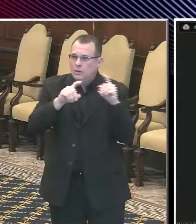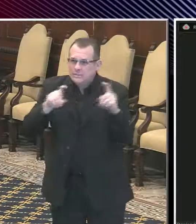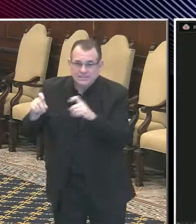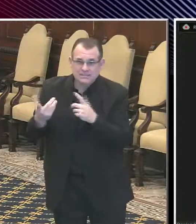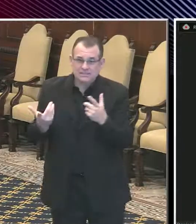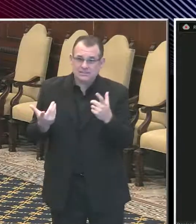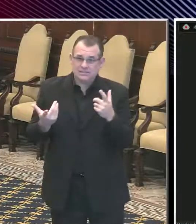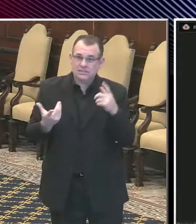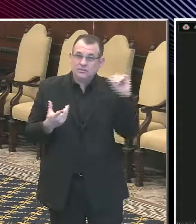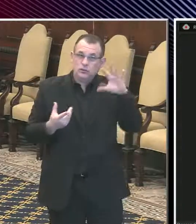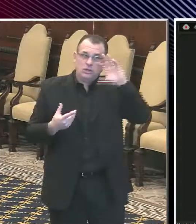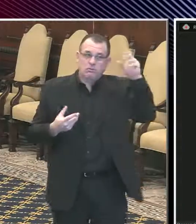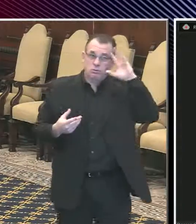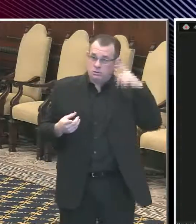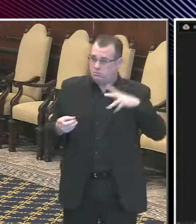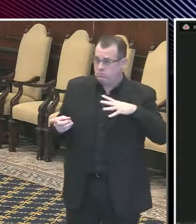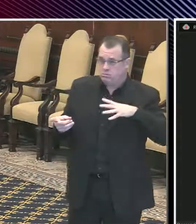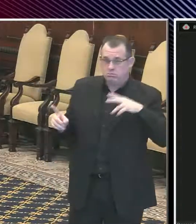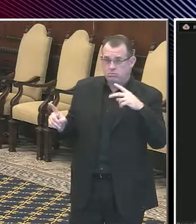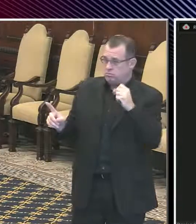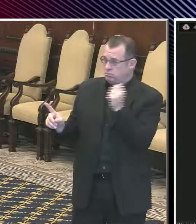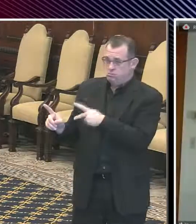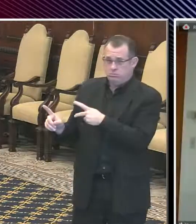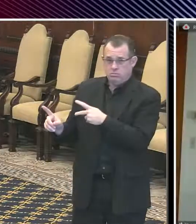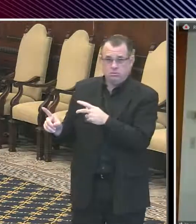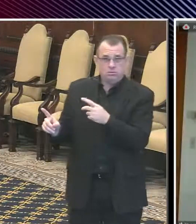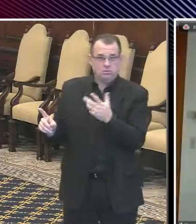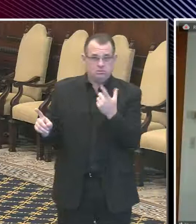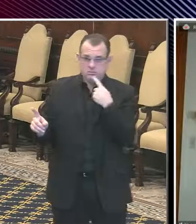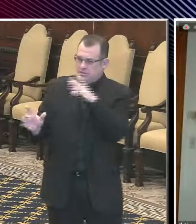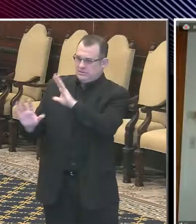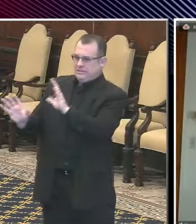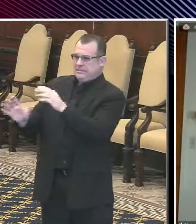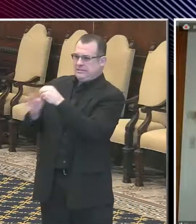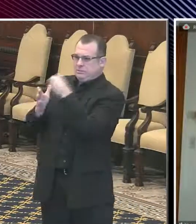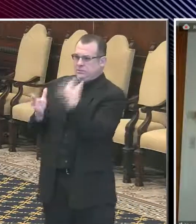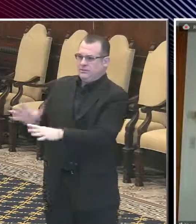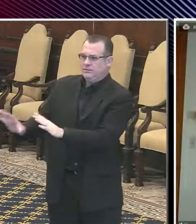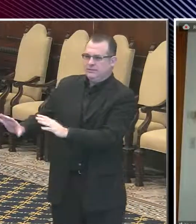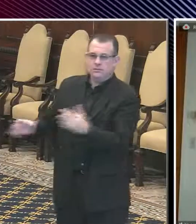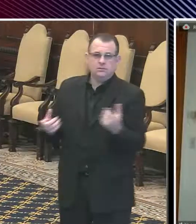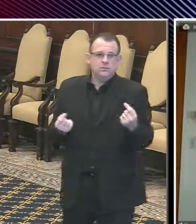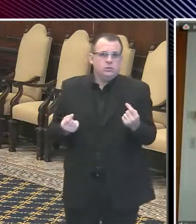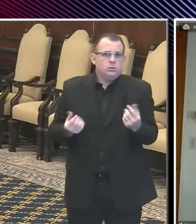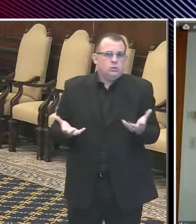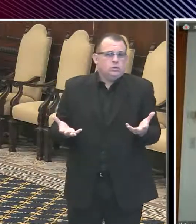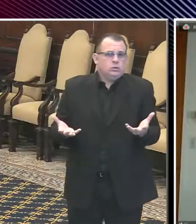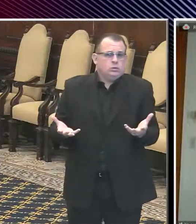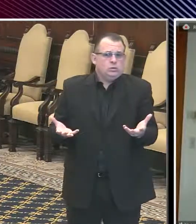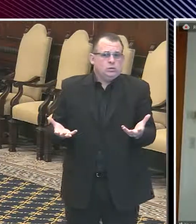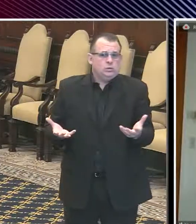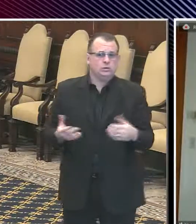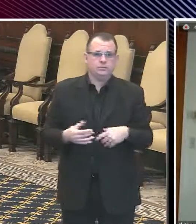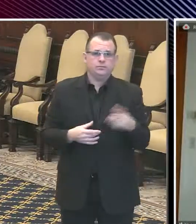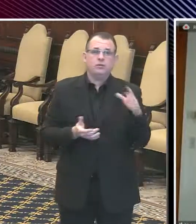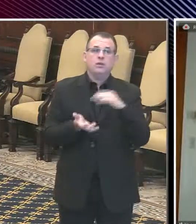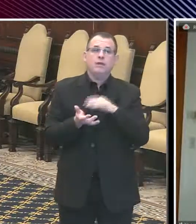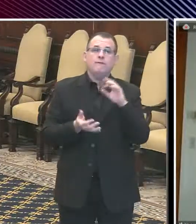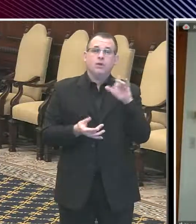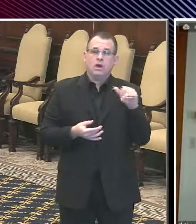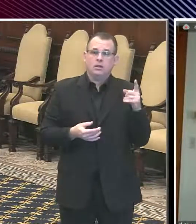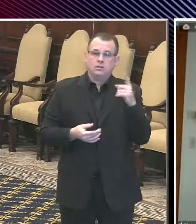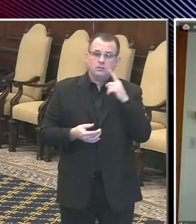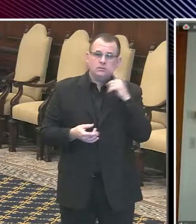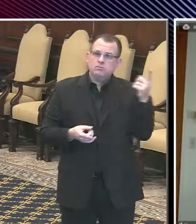some cases more expensive care. The health insurance companies are happy to pay for this testing. We had no problems with that. Obviously, it's only for